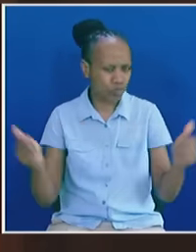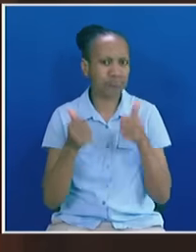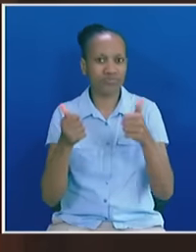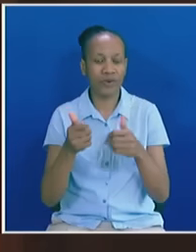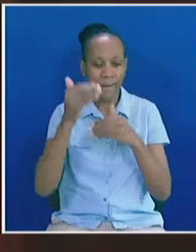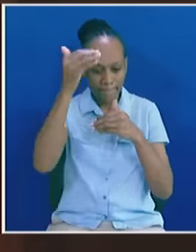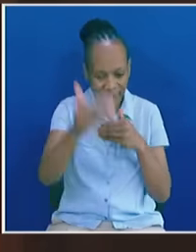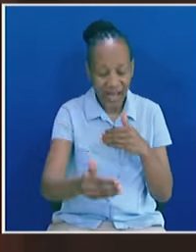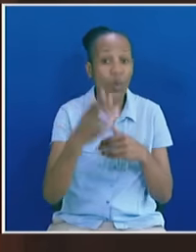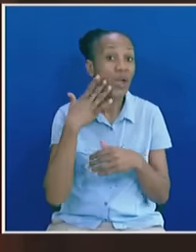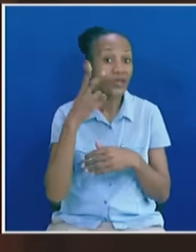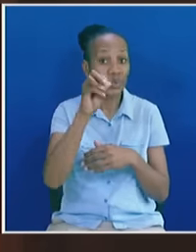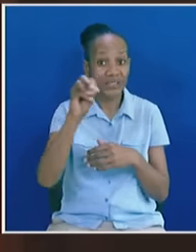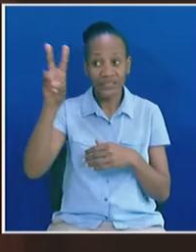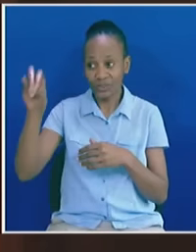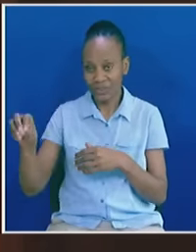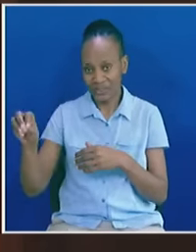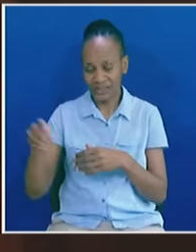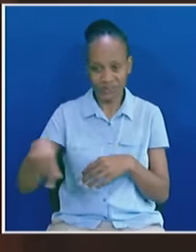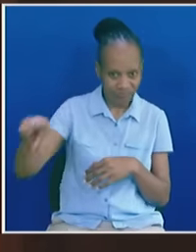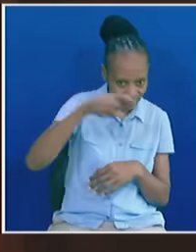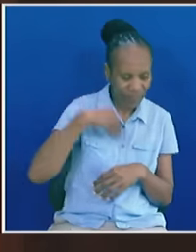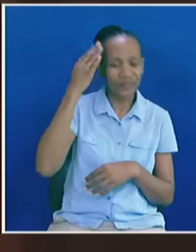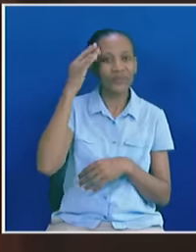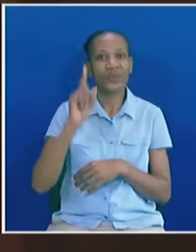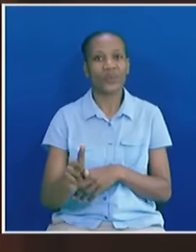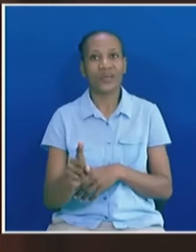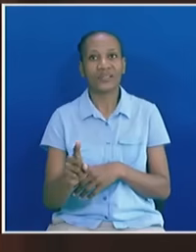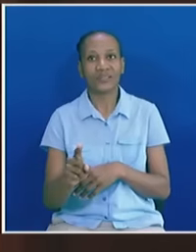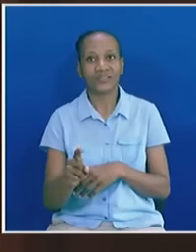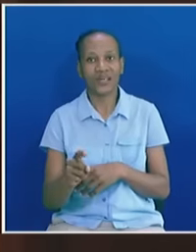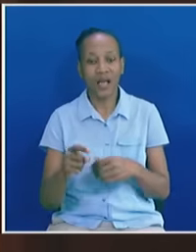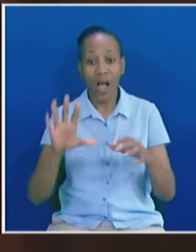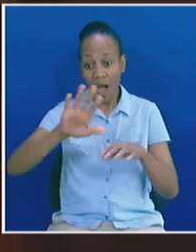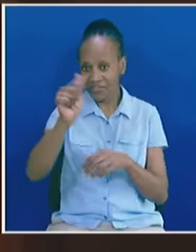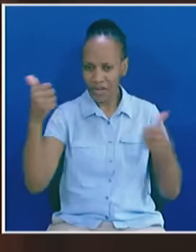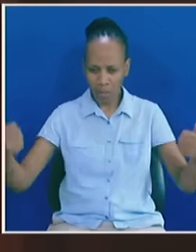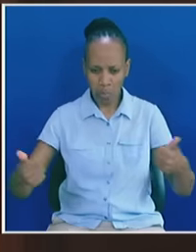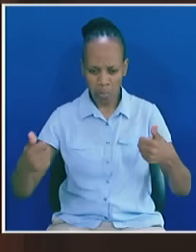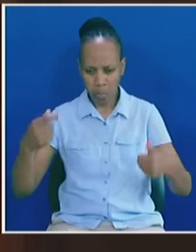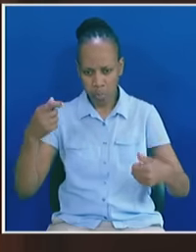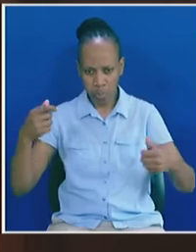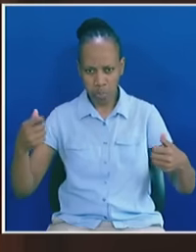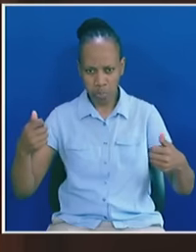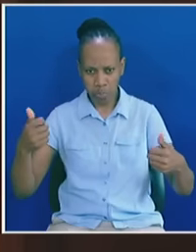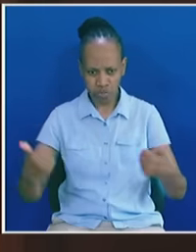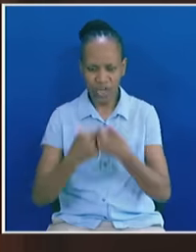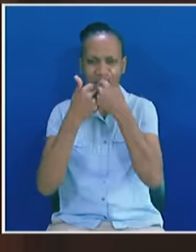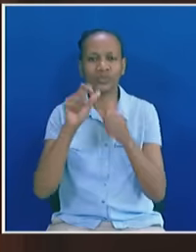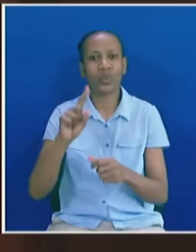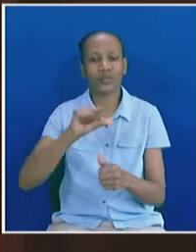year 2020. As we all are aware, the causes of conflicts in Africa are social and economic